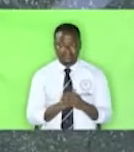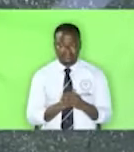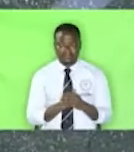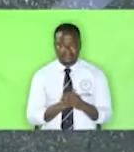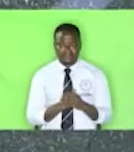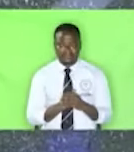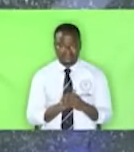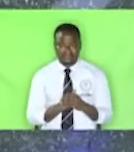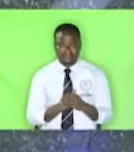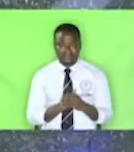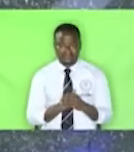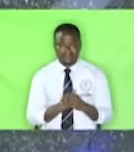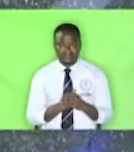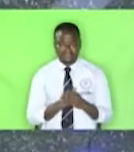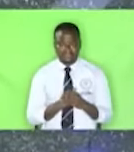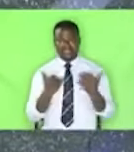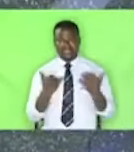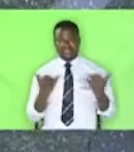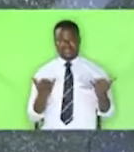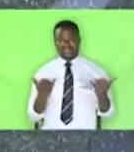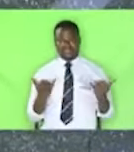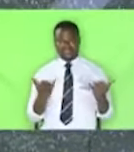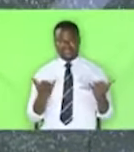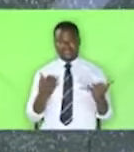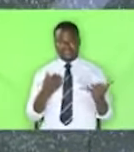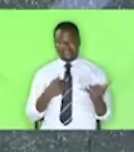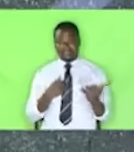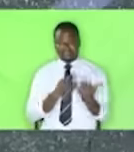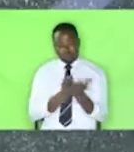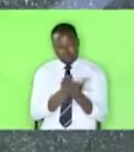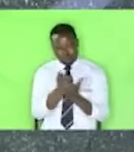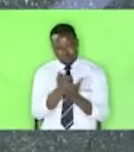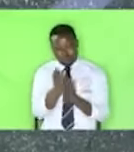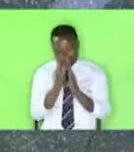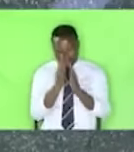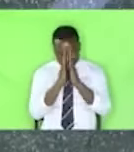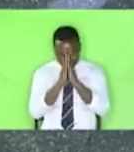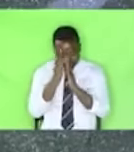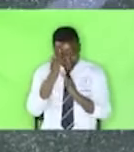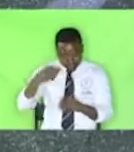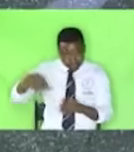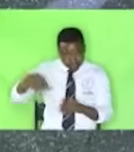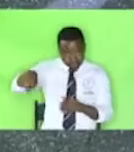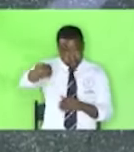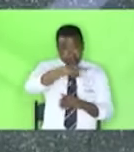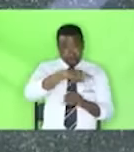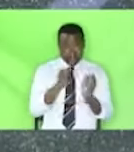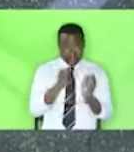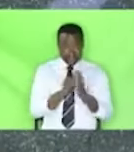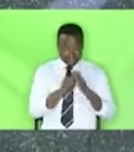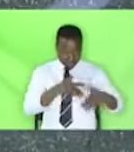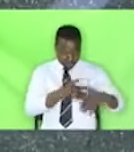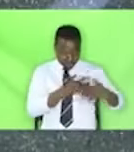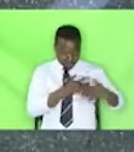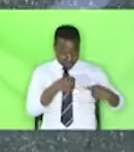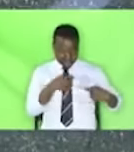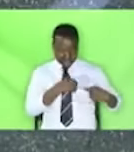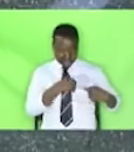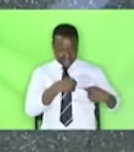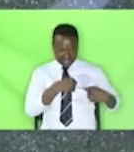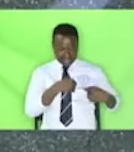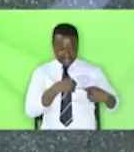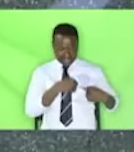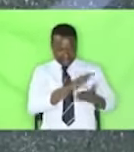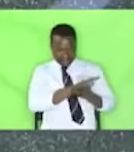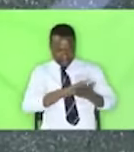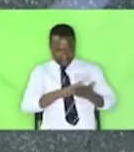My earnest prayer for you is that you prepare a place for him in your heart, and